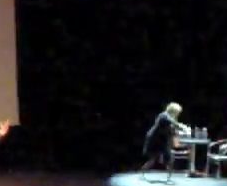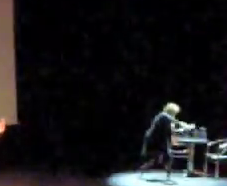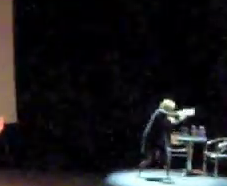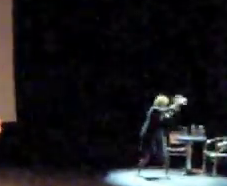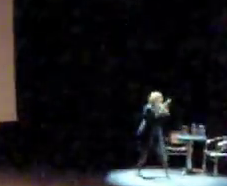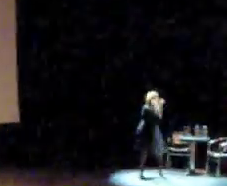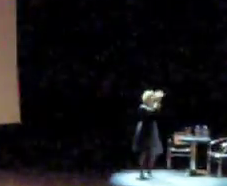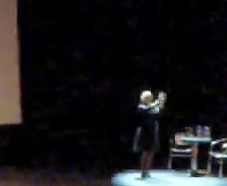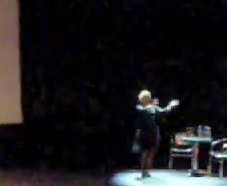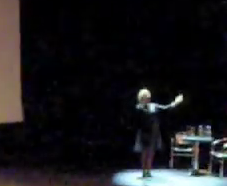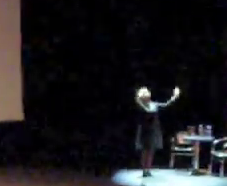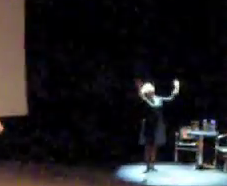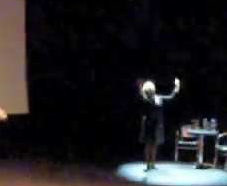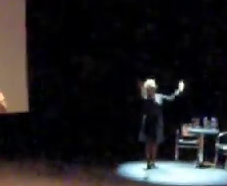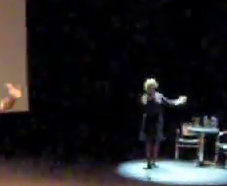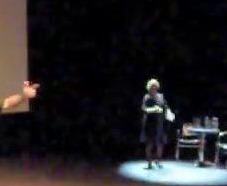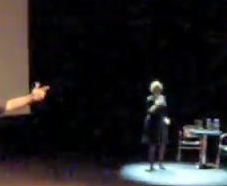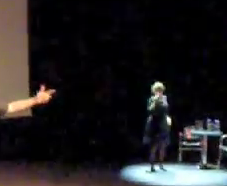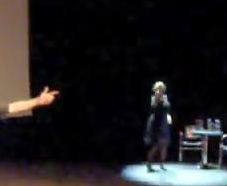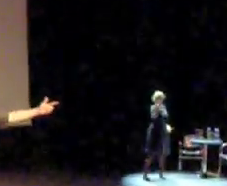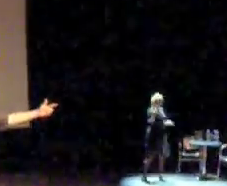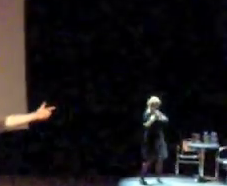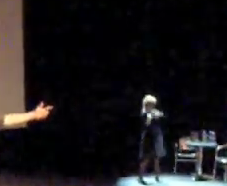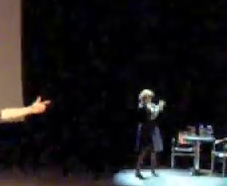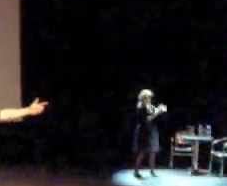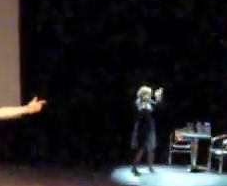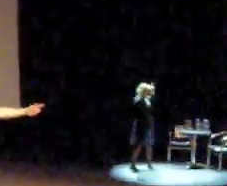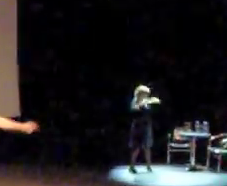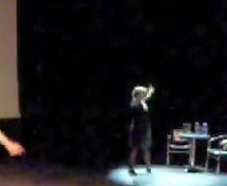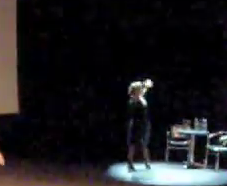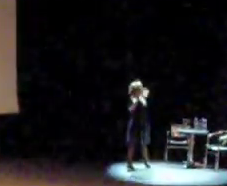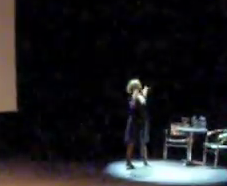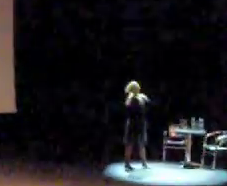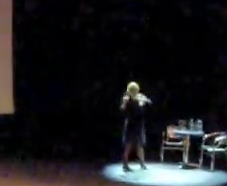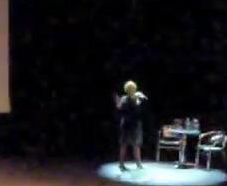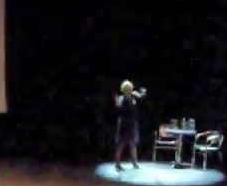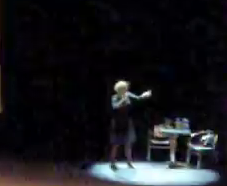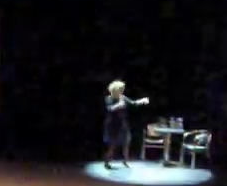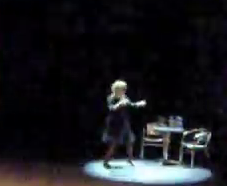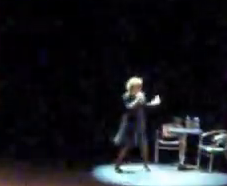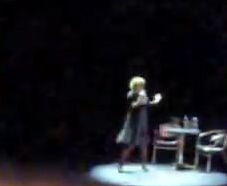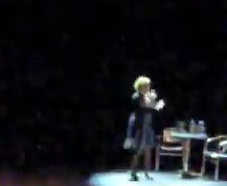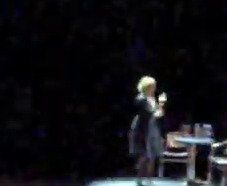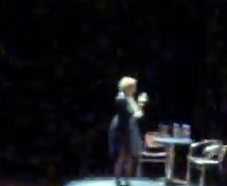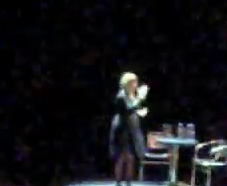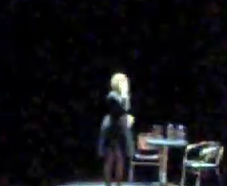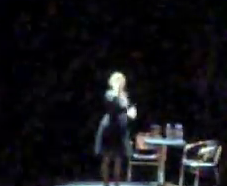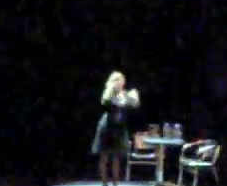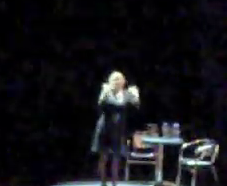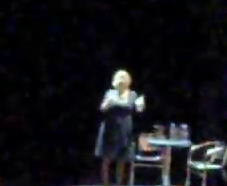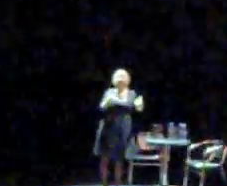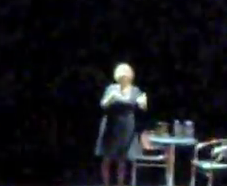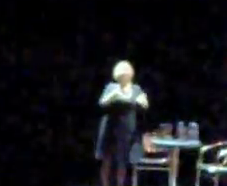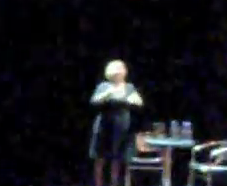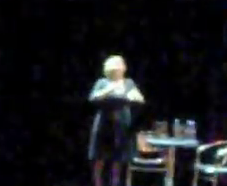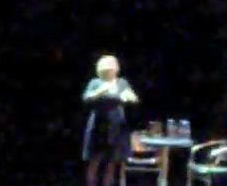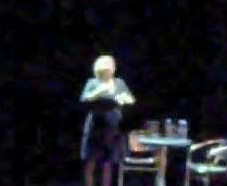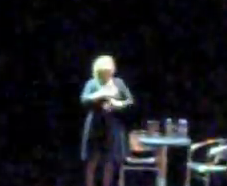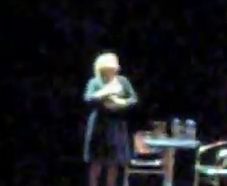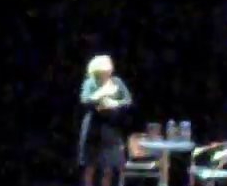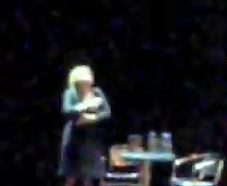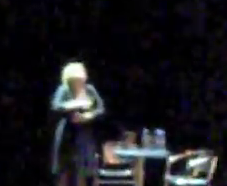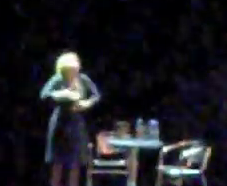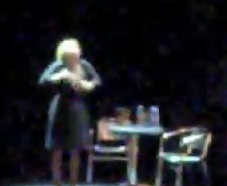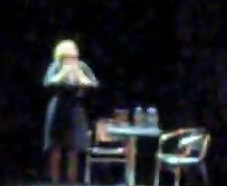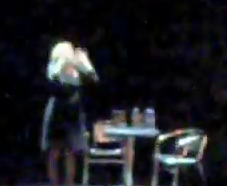free. Two showing what they've already seen, and one knowing now the well-being with